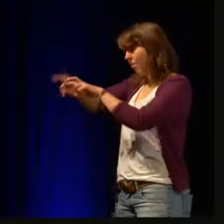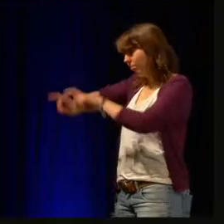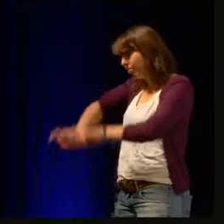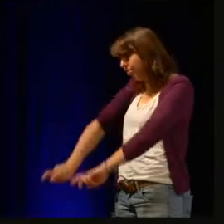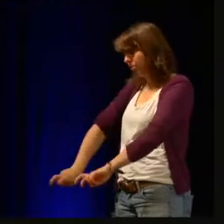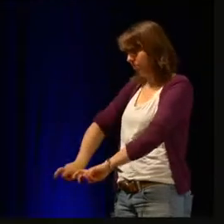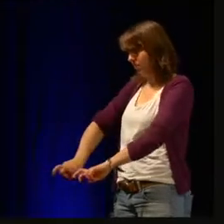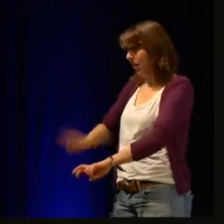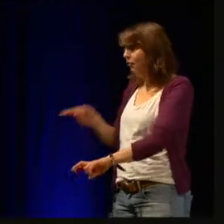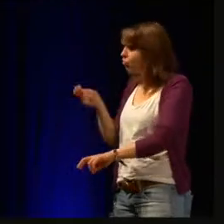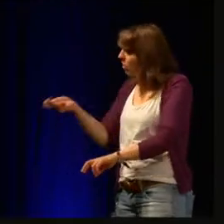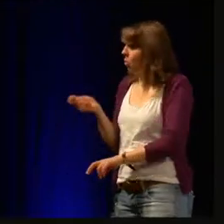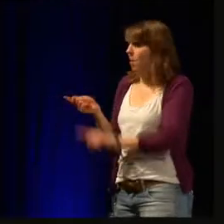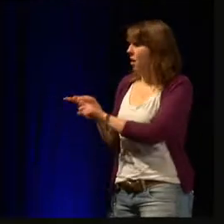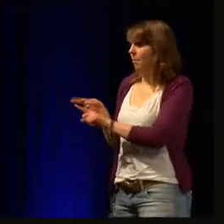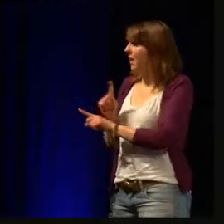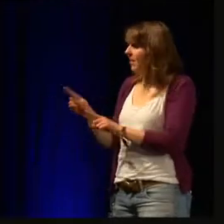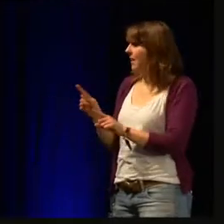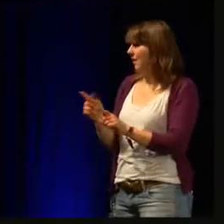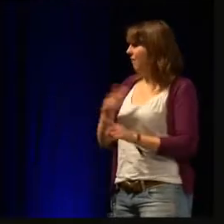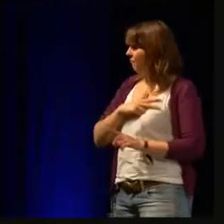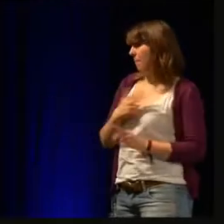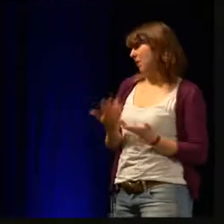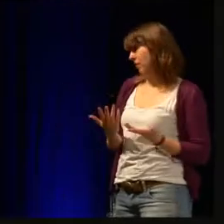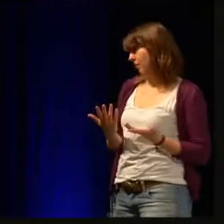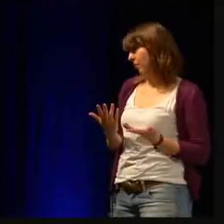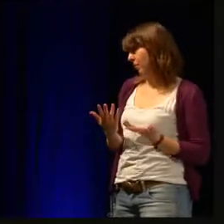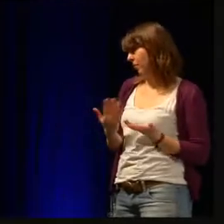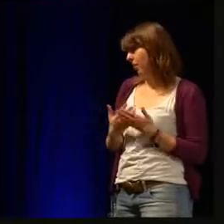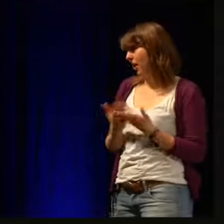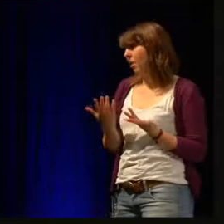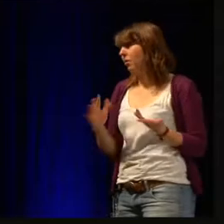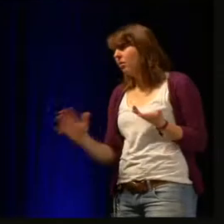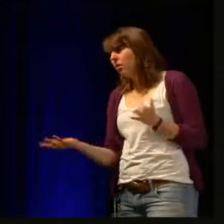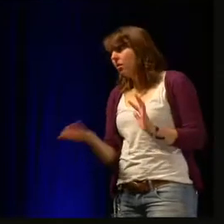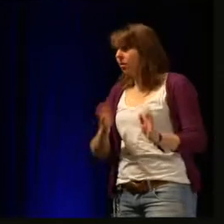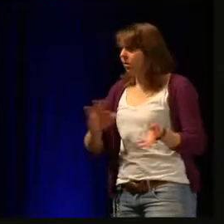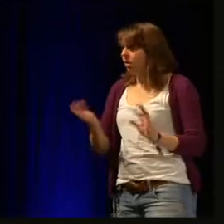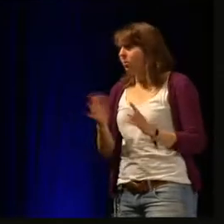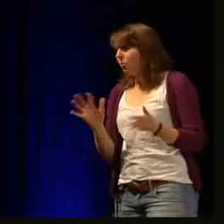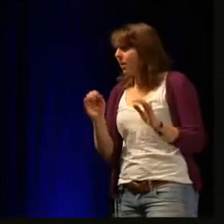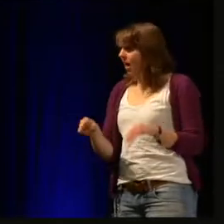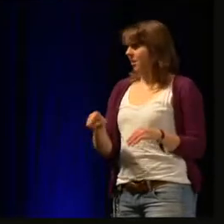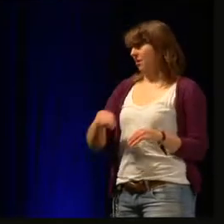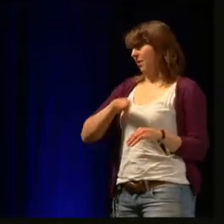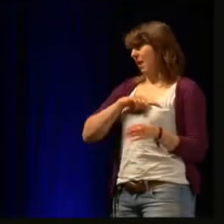police. So it's not representative. This could be a self-fulfilling prophecy,